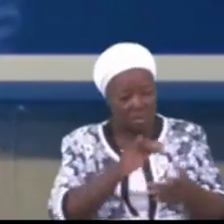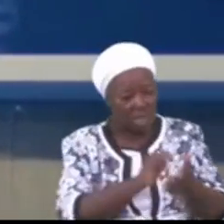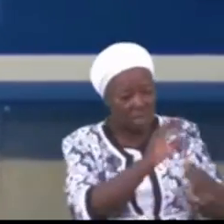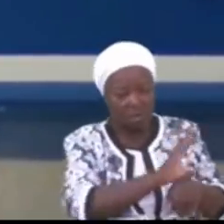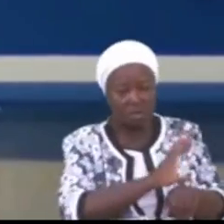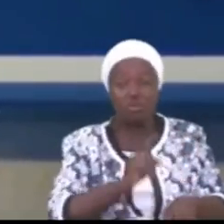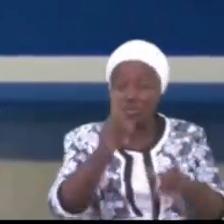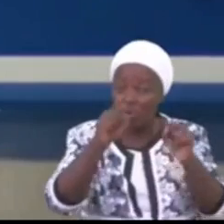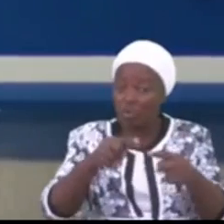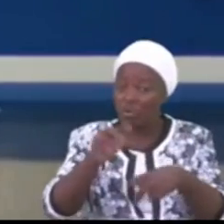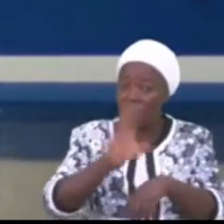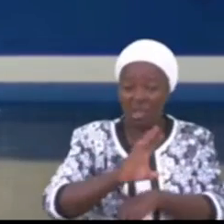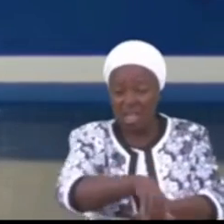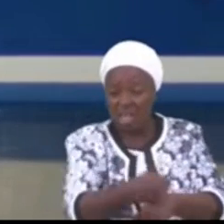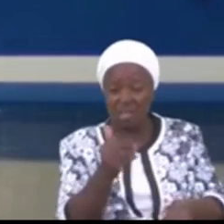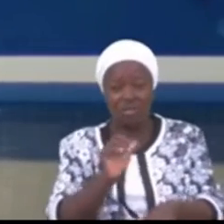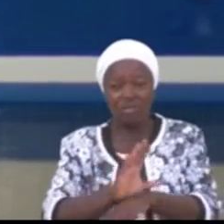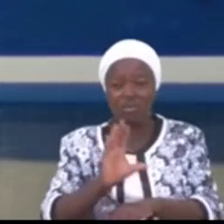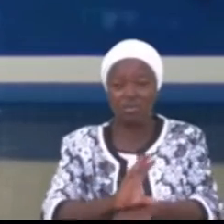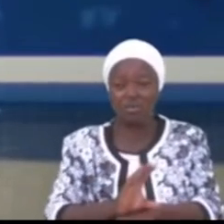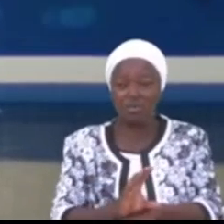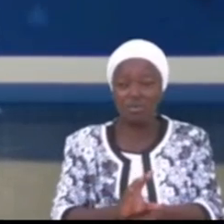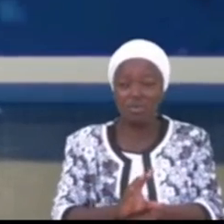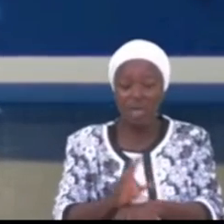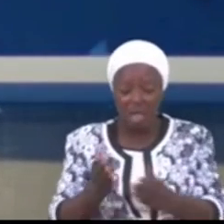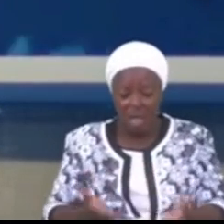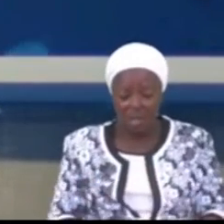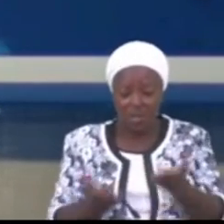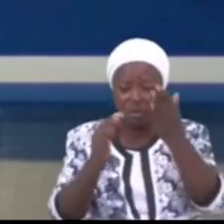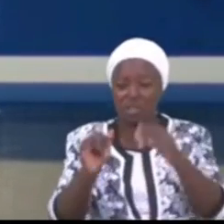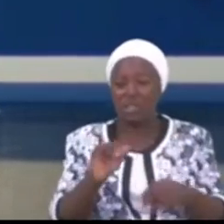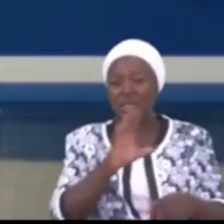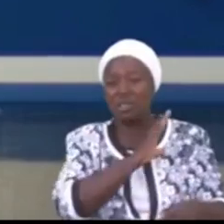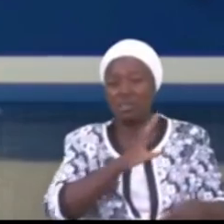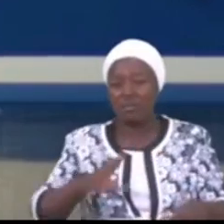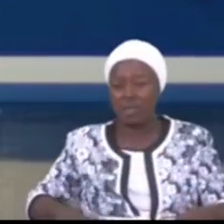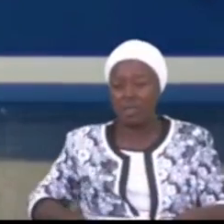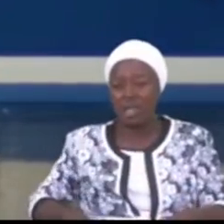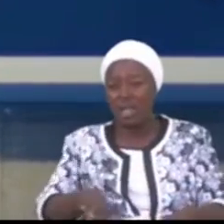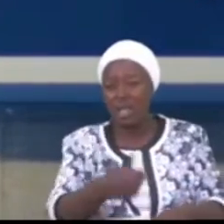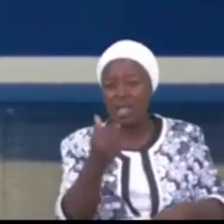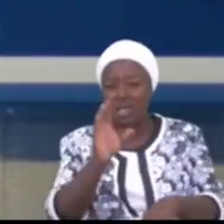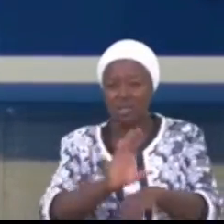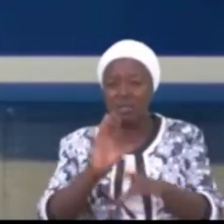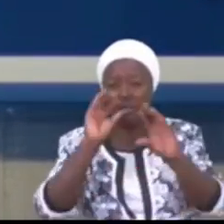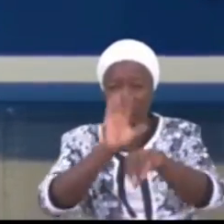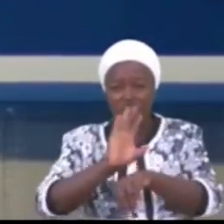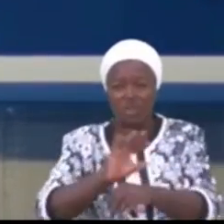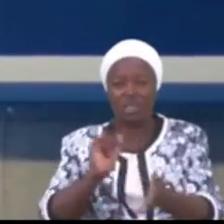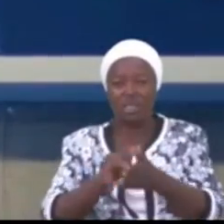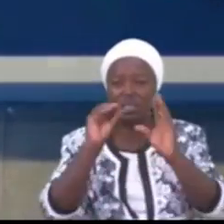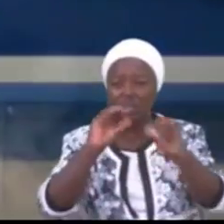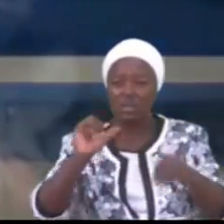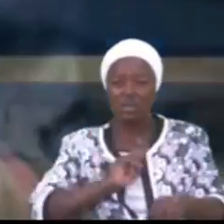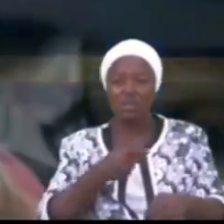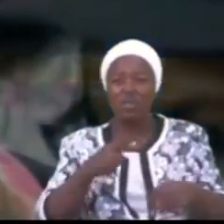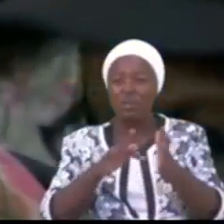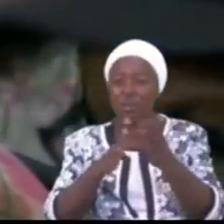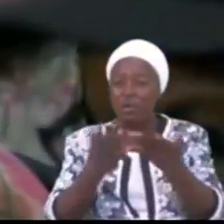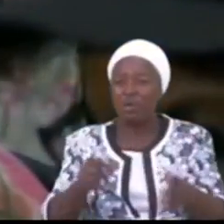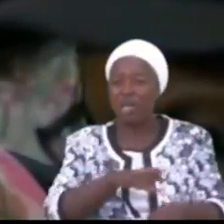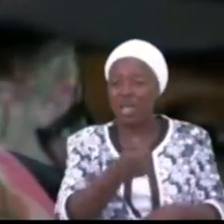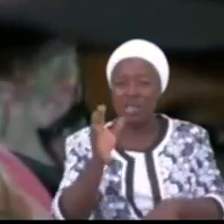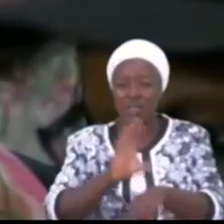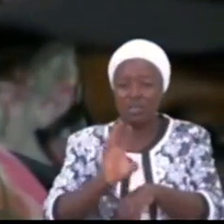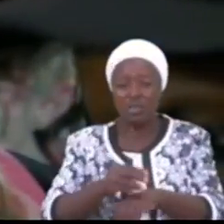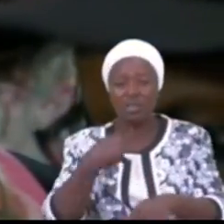church. Any church exalting Christ. Any church teaching us the Bible. Any church